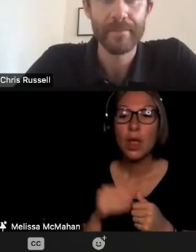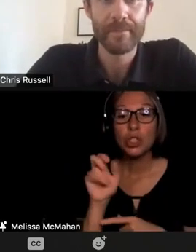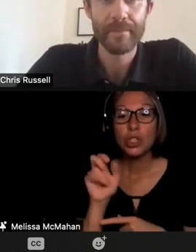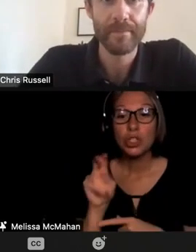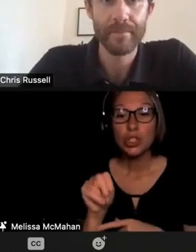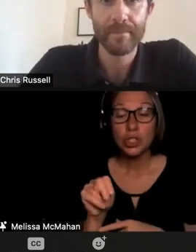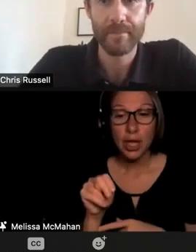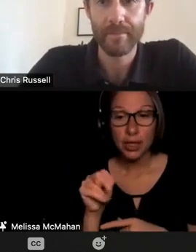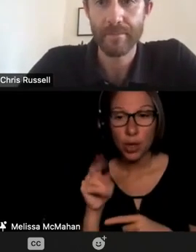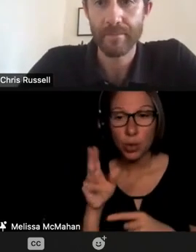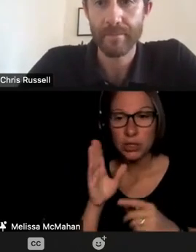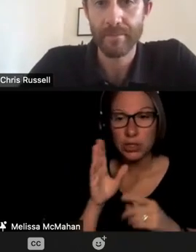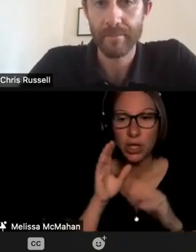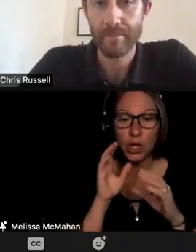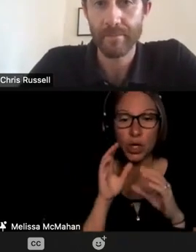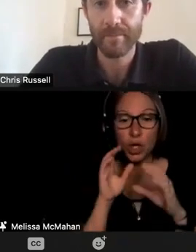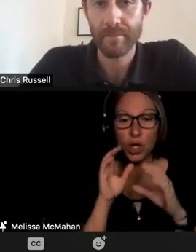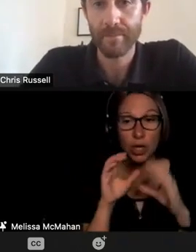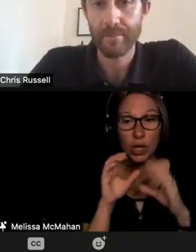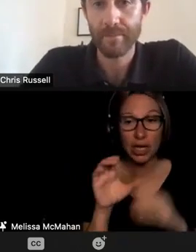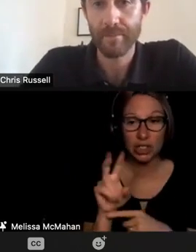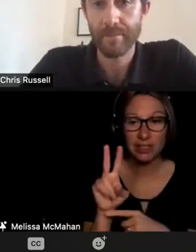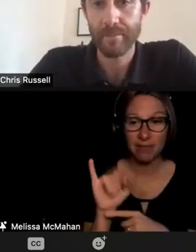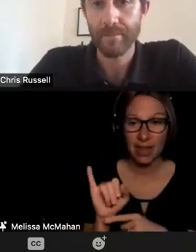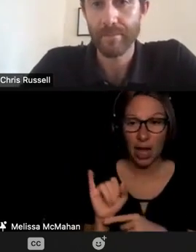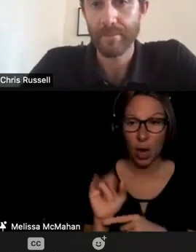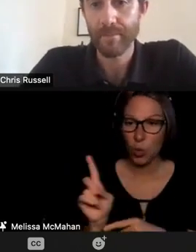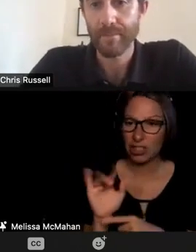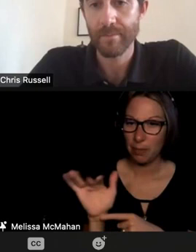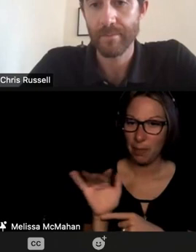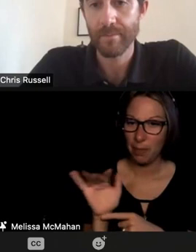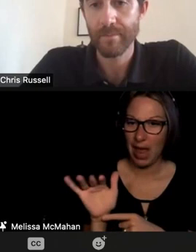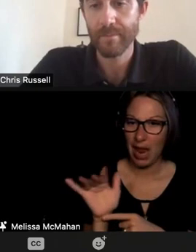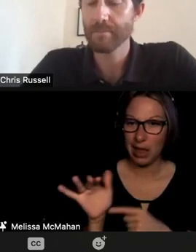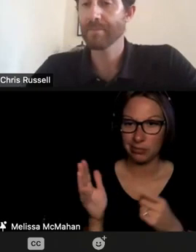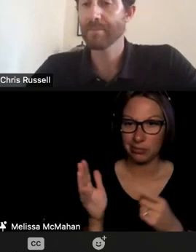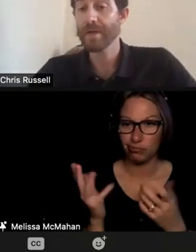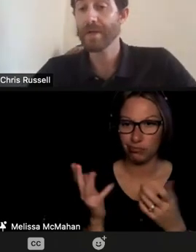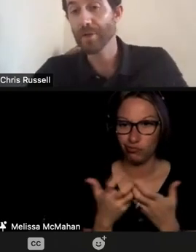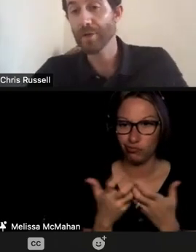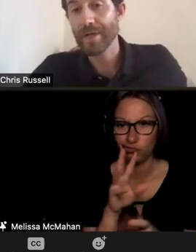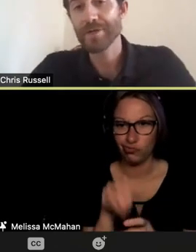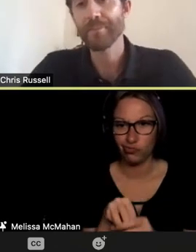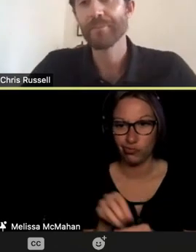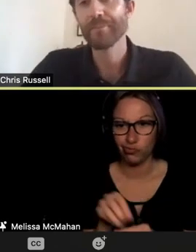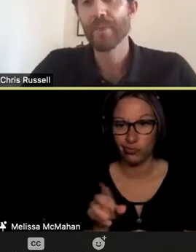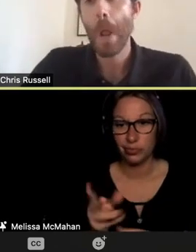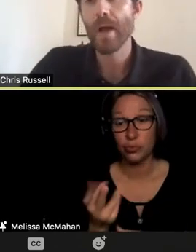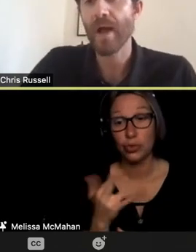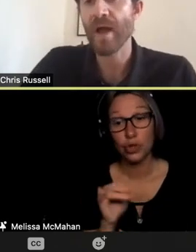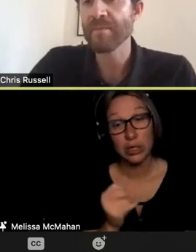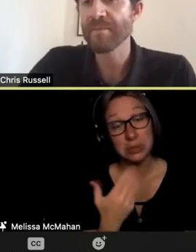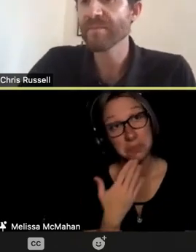and CVI, where does spelling to communicate fit into all of this? Oh, good